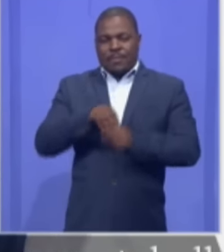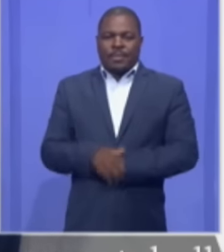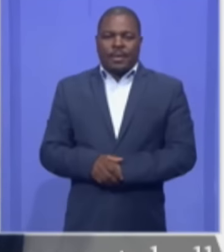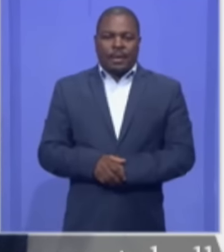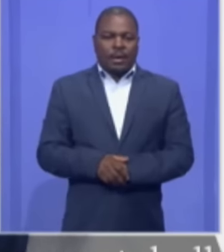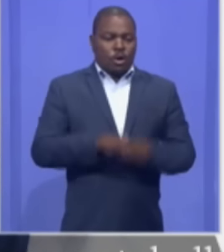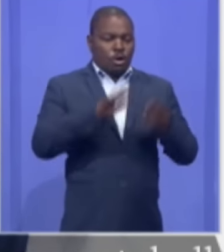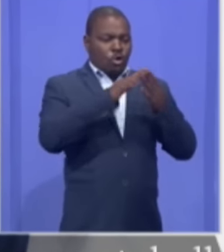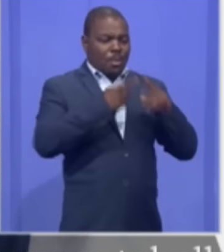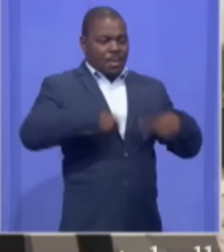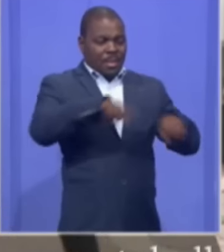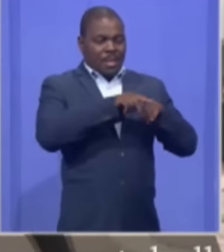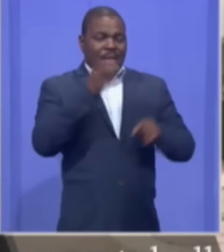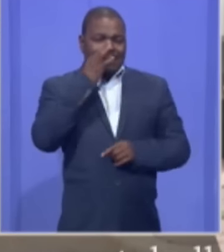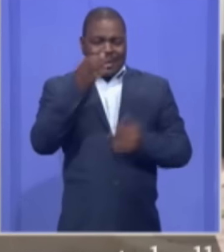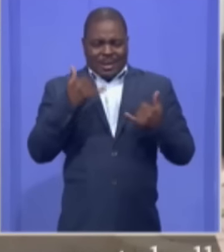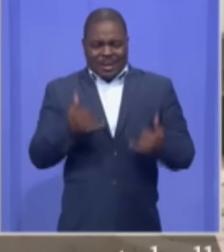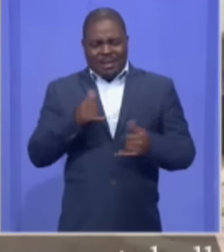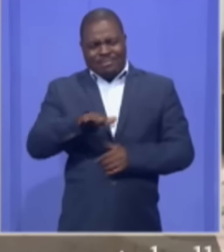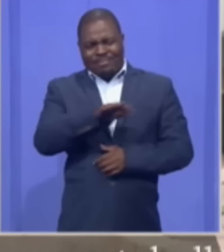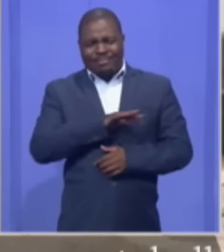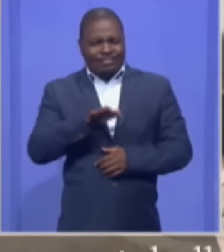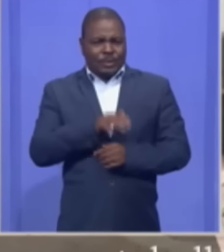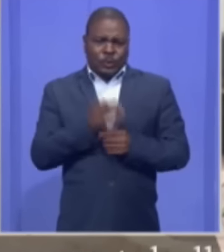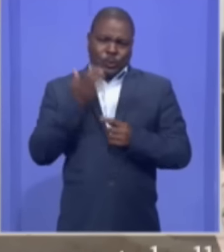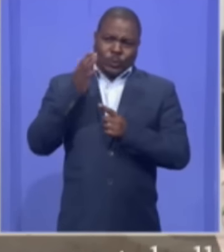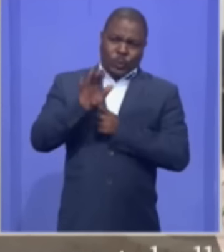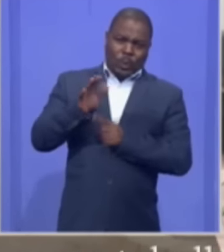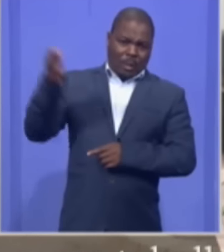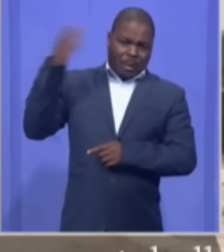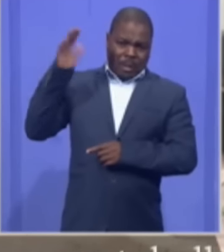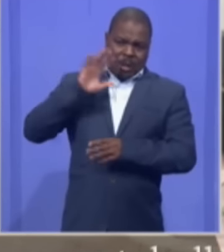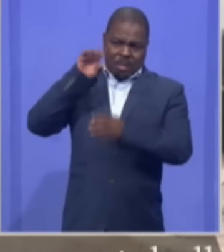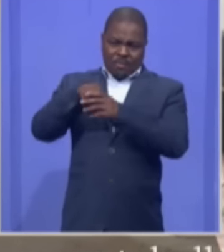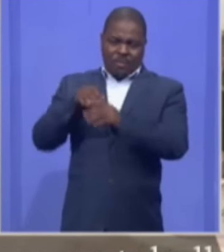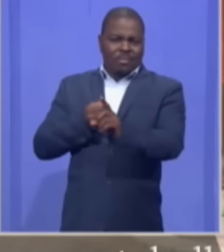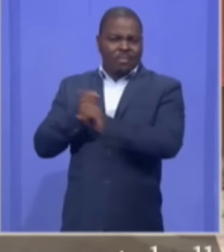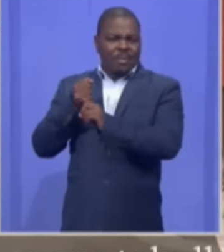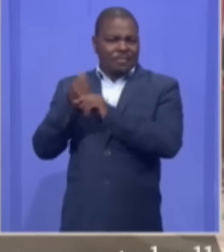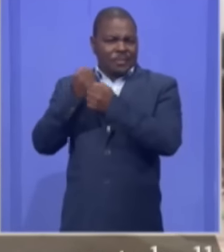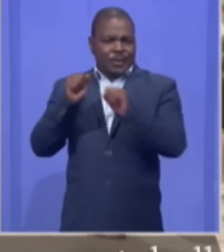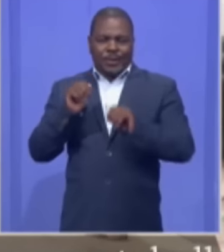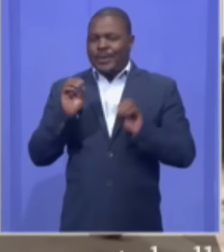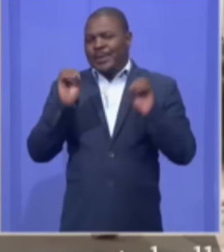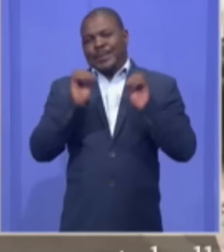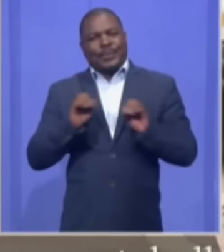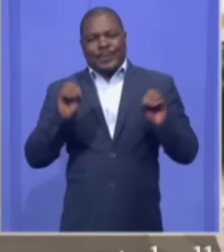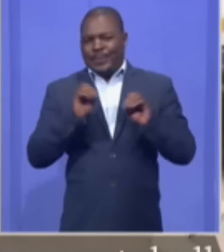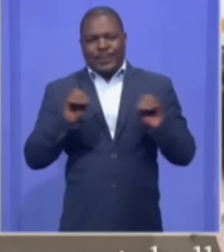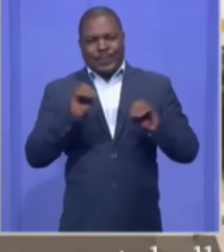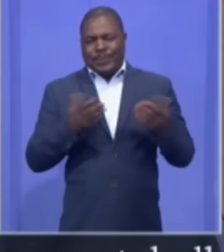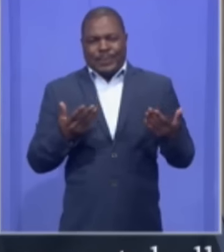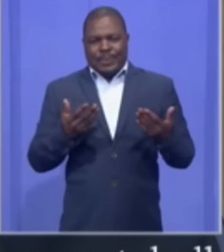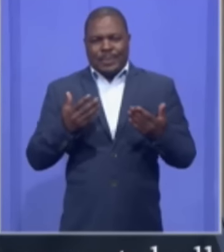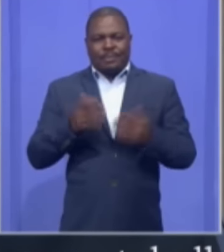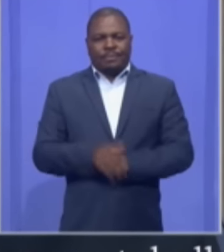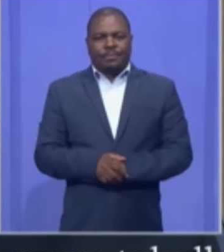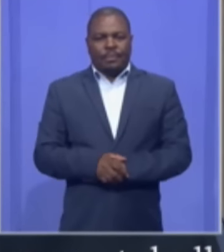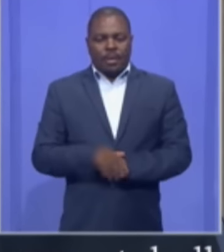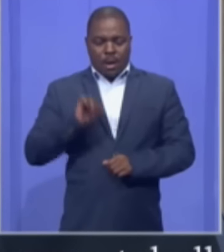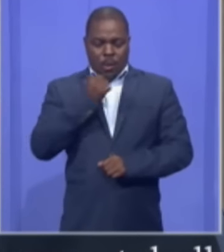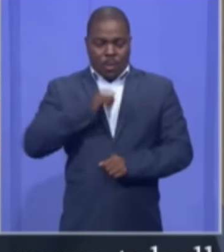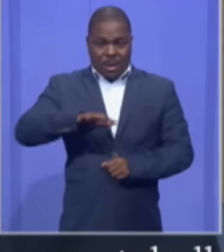gompieno a ba lebaneng le ona ga a supi seabe se ba nileng le sona mo kgaratlhong ya kgololosego. Black ya